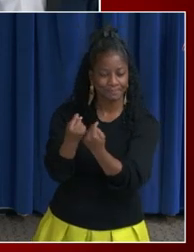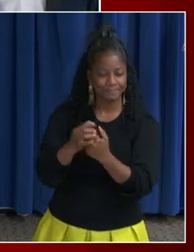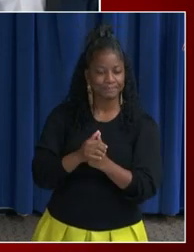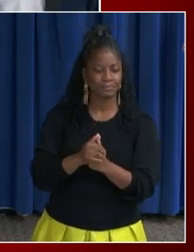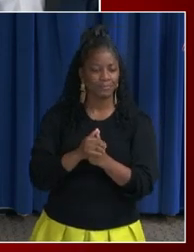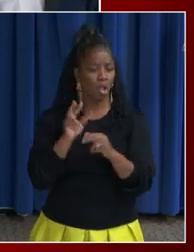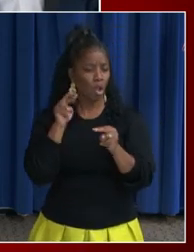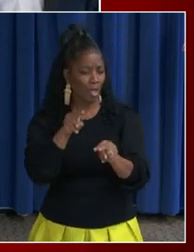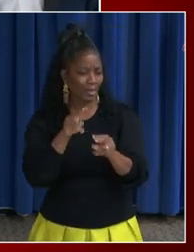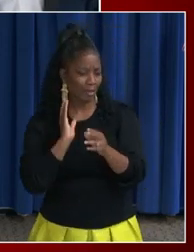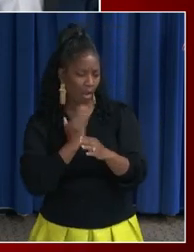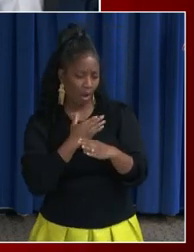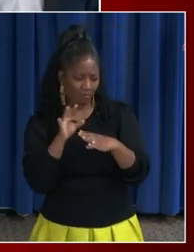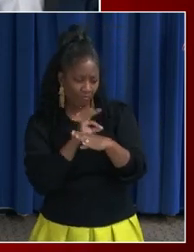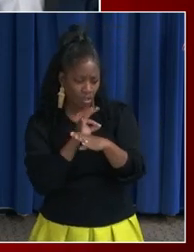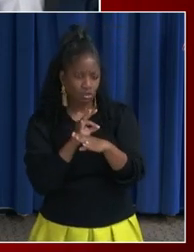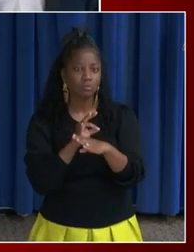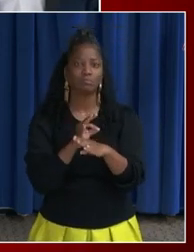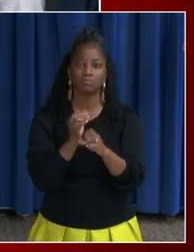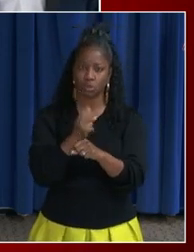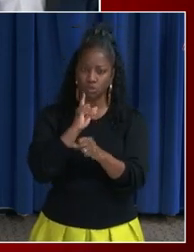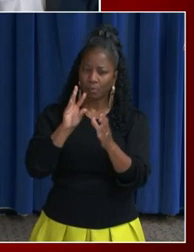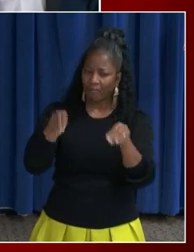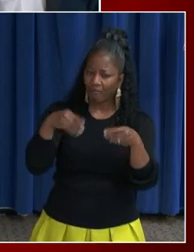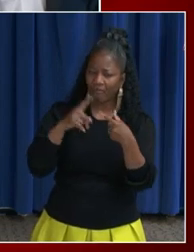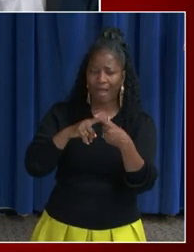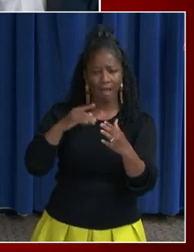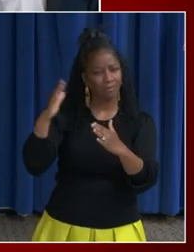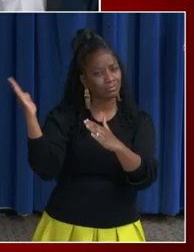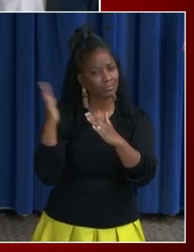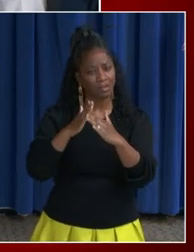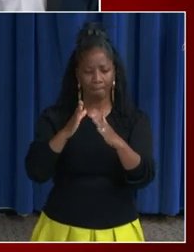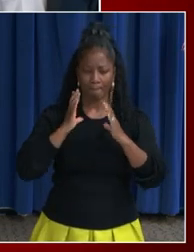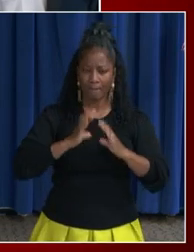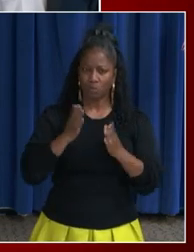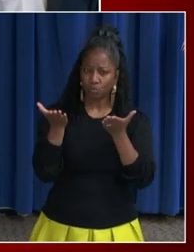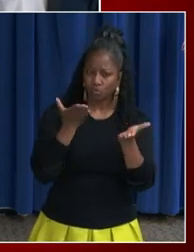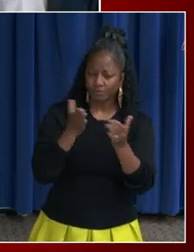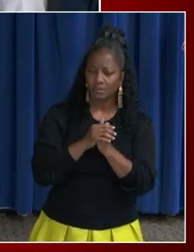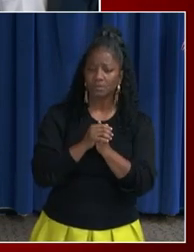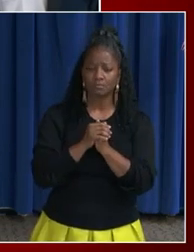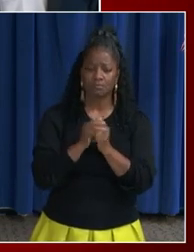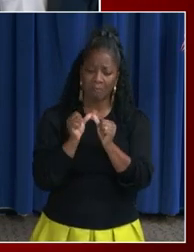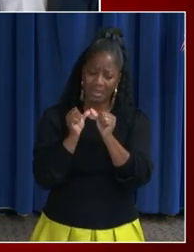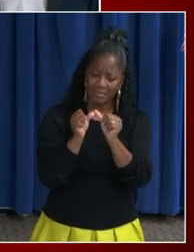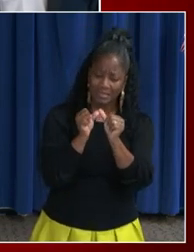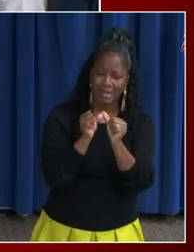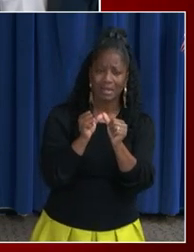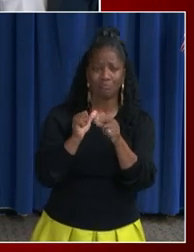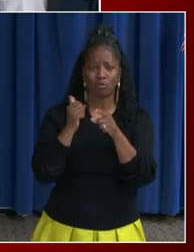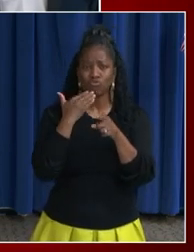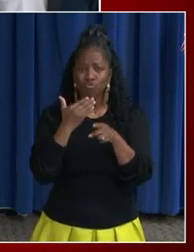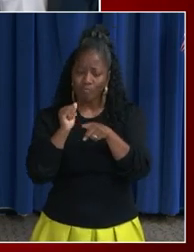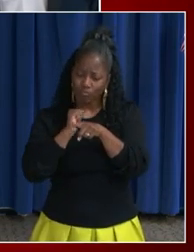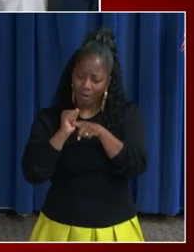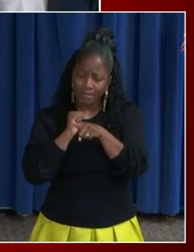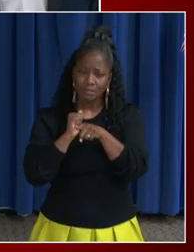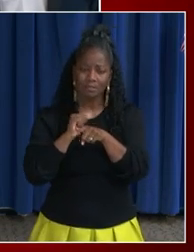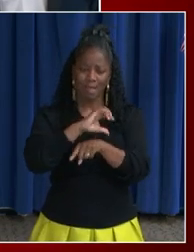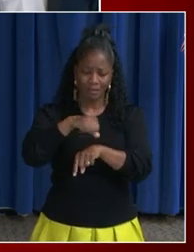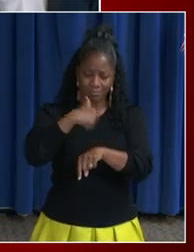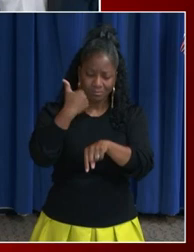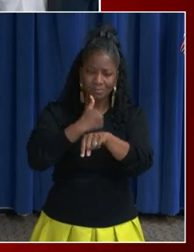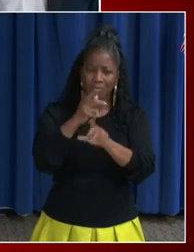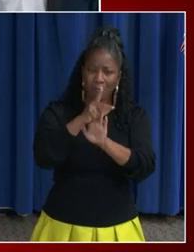providing top-notch customer service, maintaining sound business practices, and implementing policies and systems